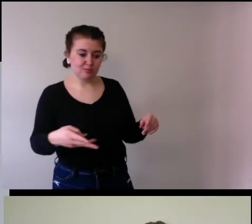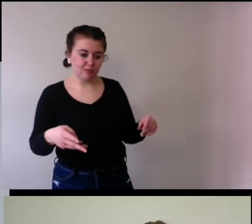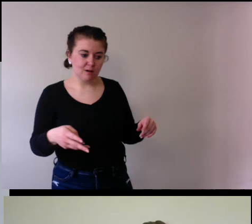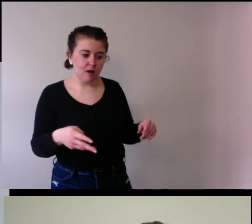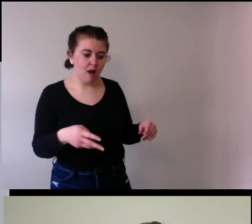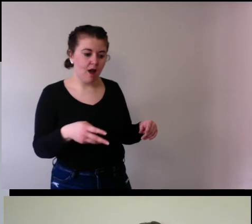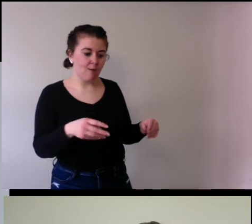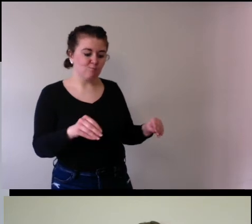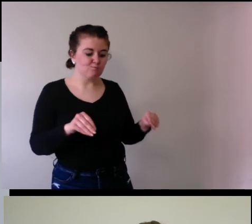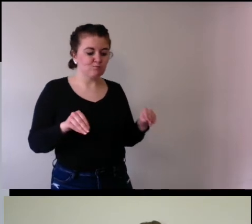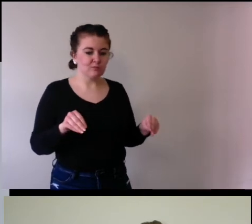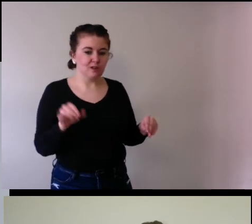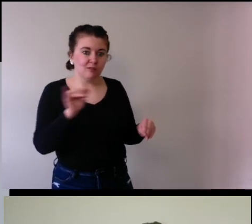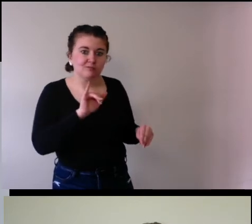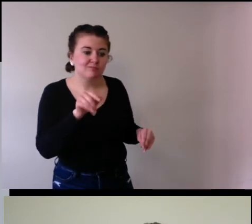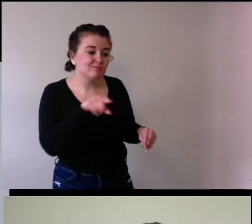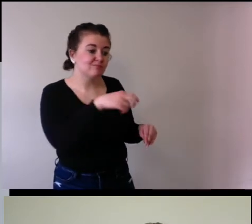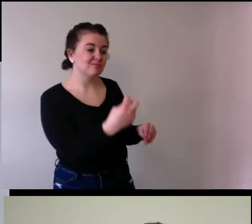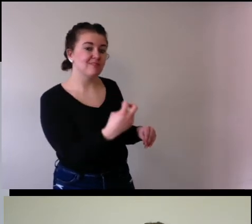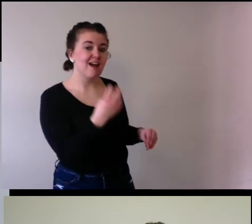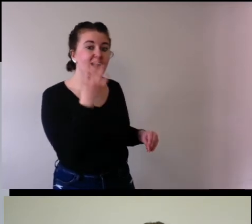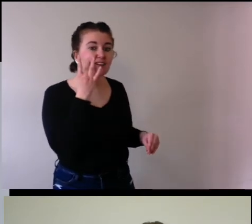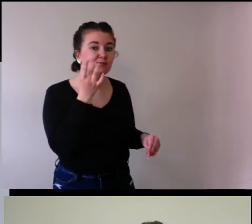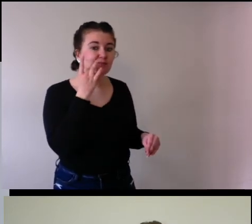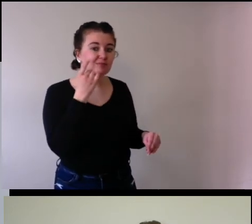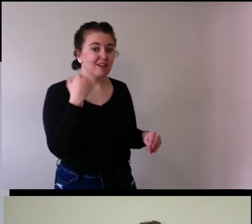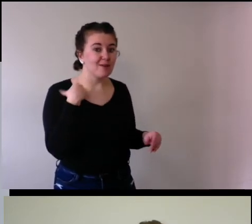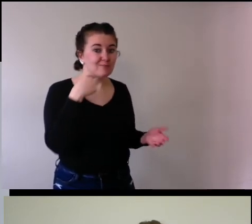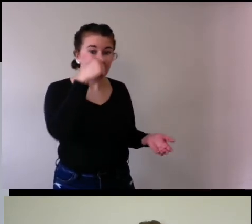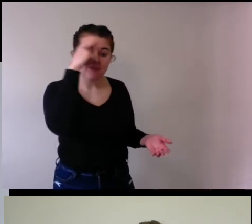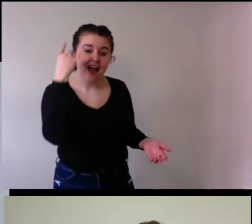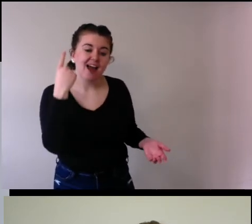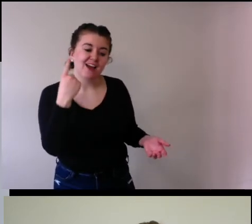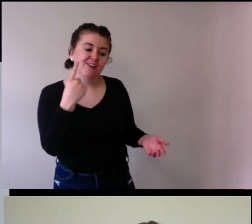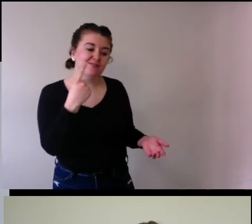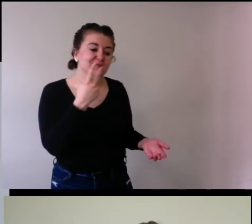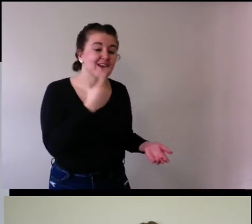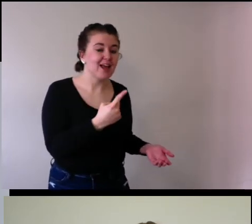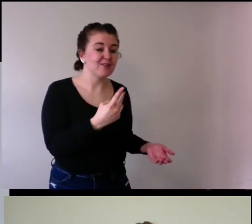the black, pink, white cat.